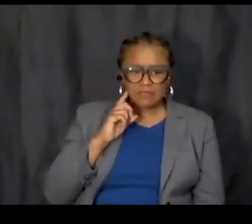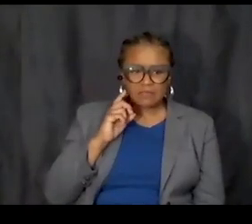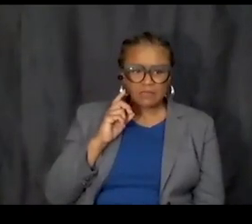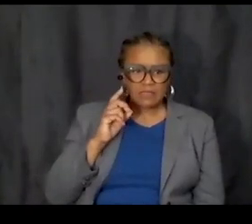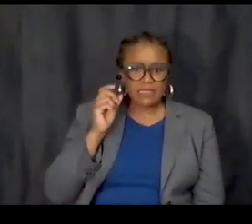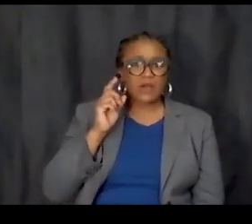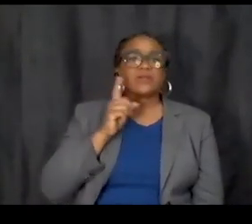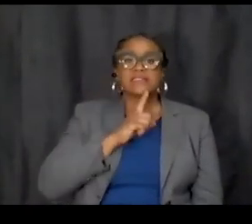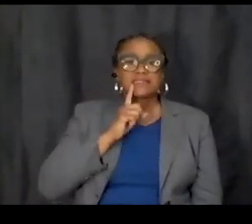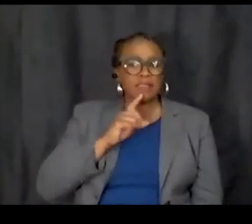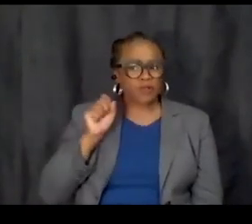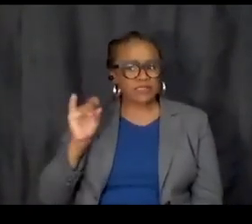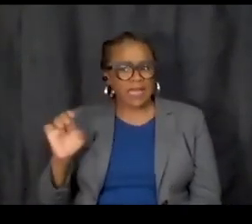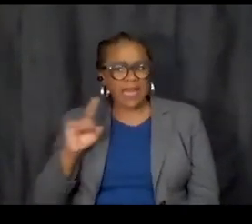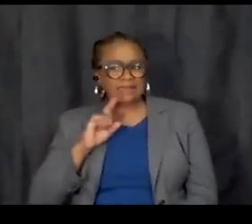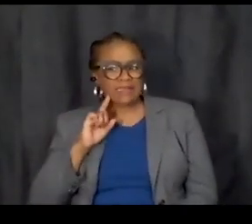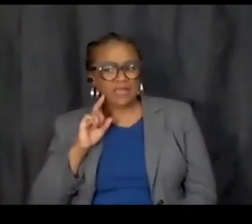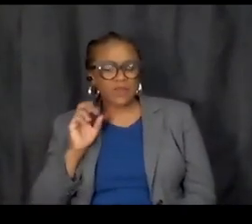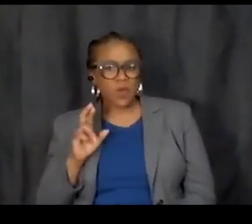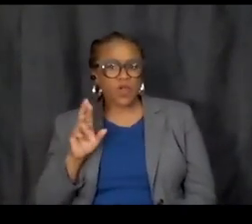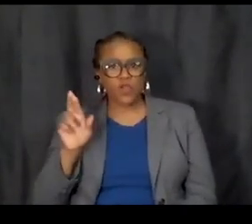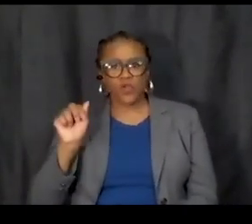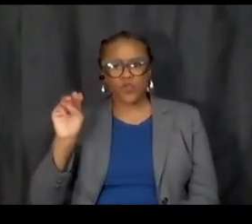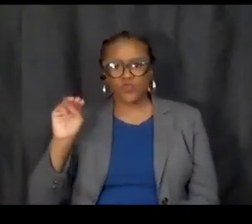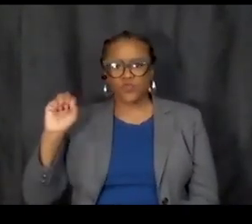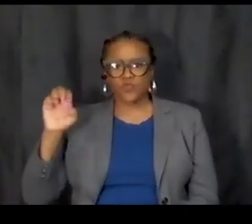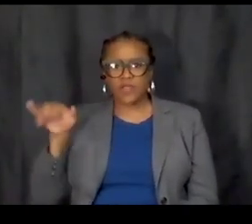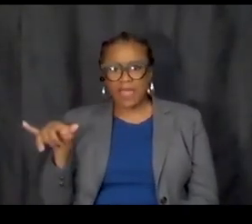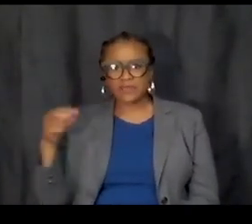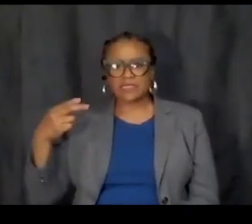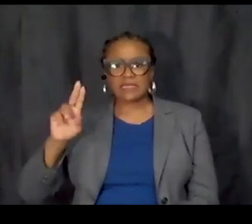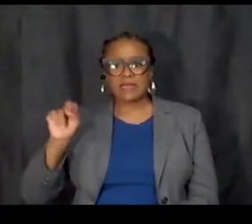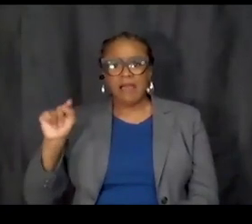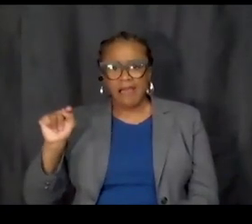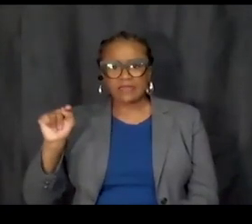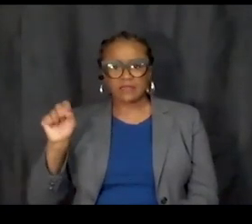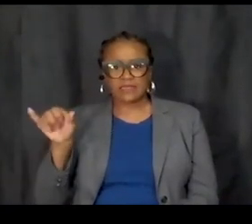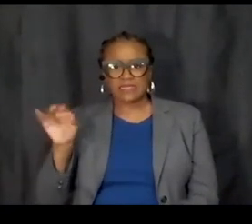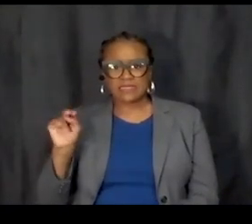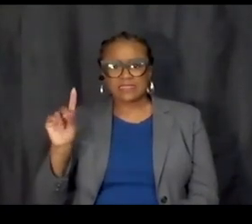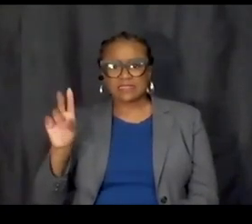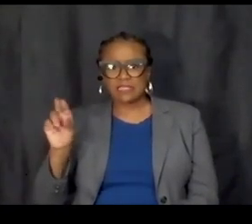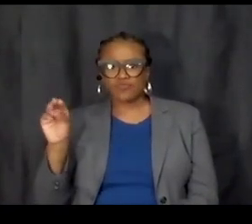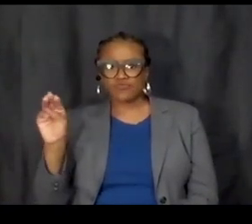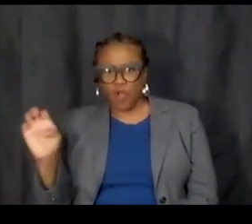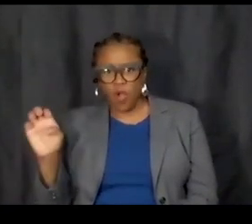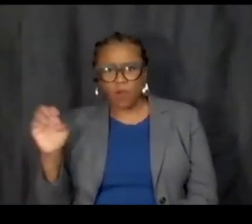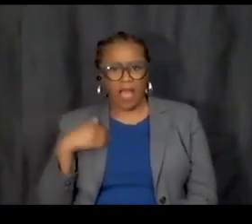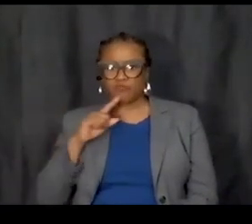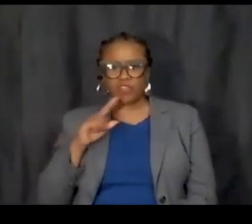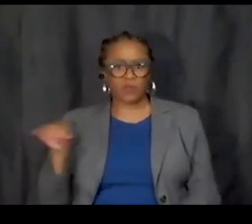simply want to say Ramsey-Hunt syndrome, right? And I'm just curious to just sort of put that out. I don't want to like make the question too